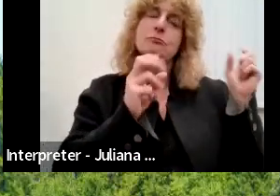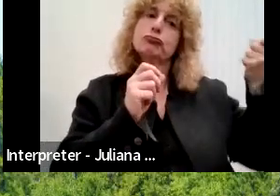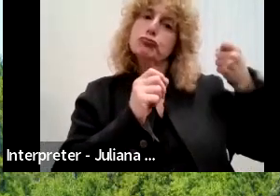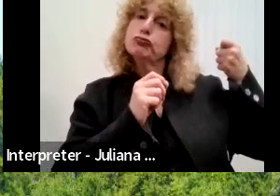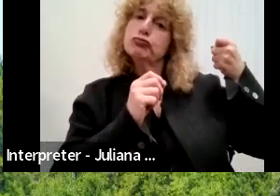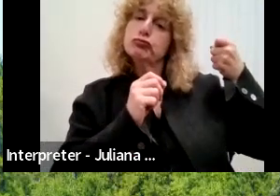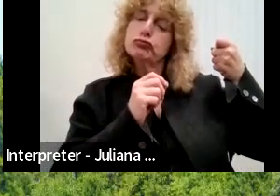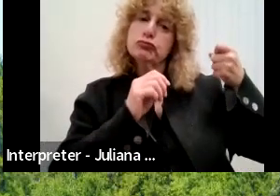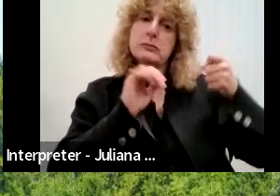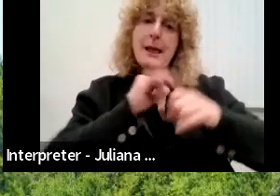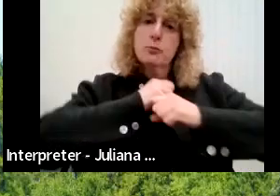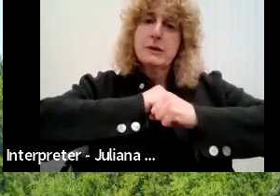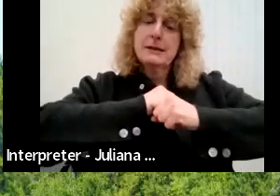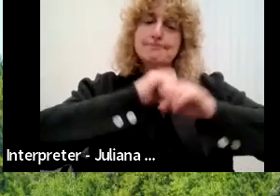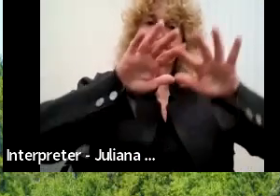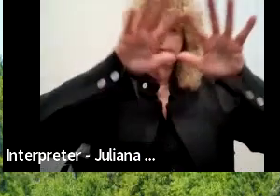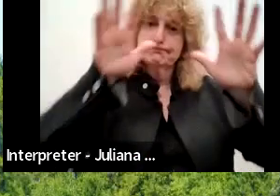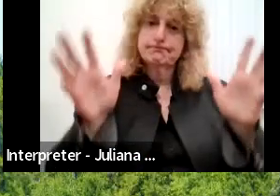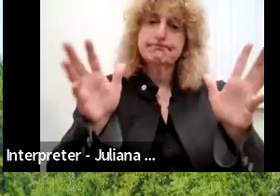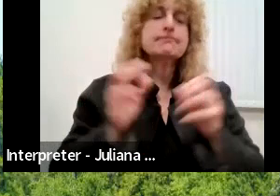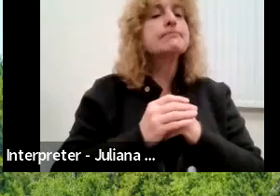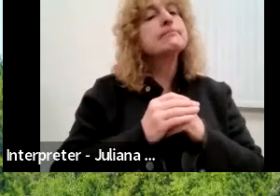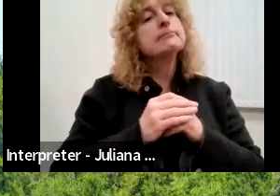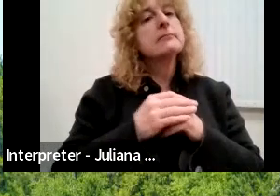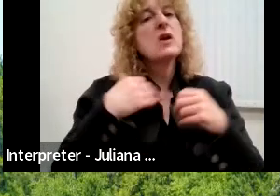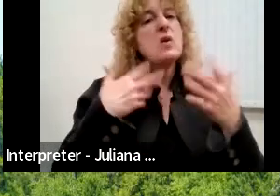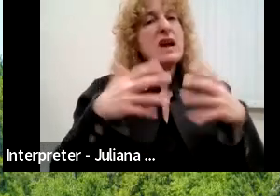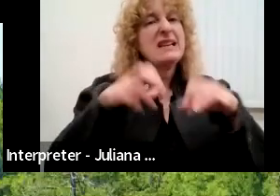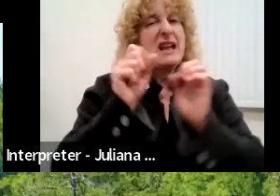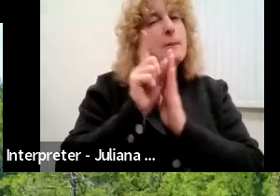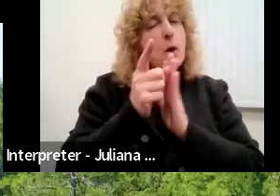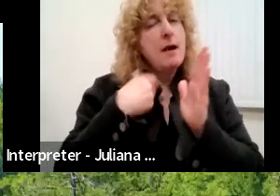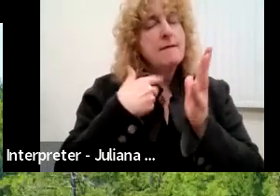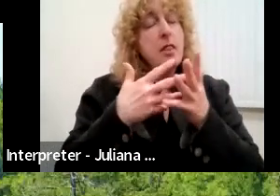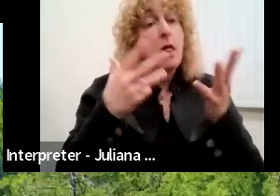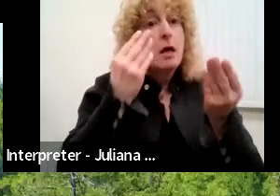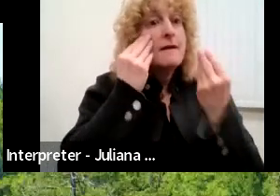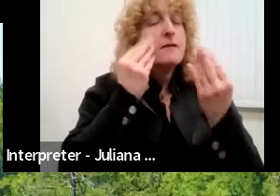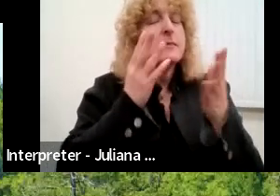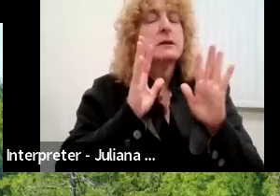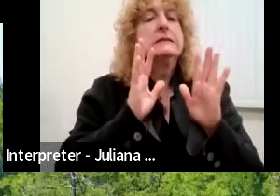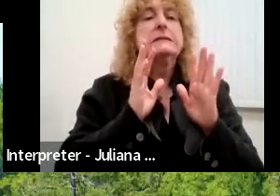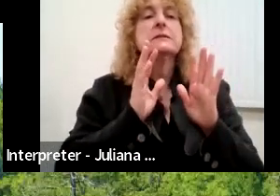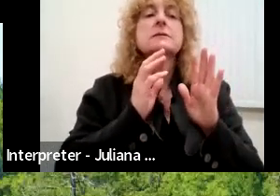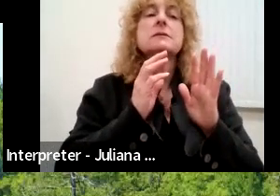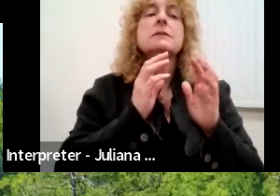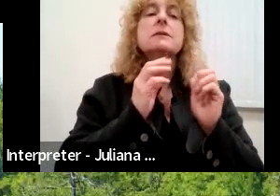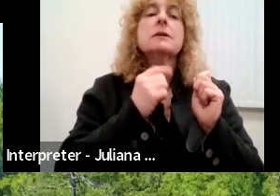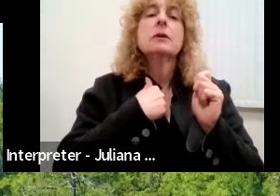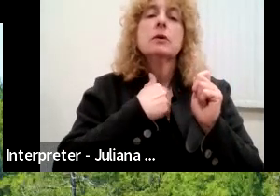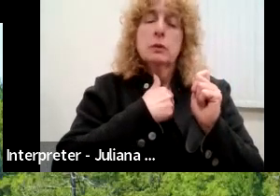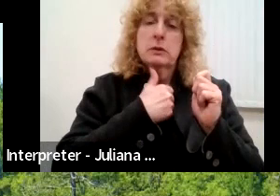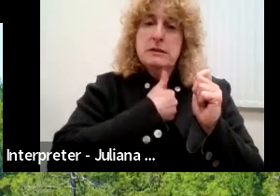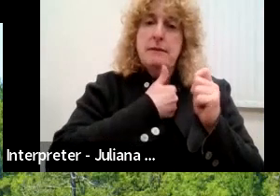We just want to take a moment. We just had a lot of information. We had ourselves disclosed